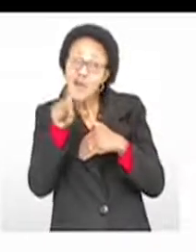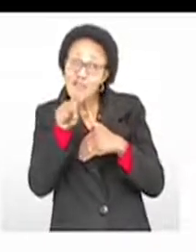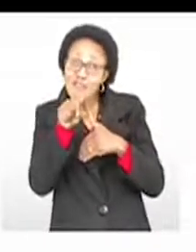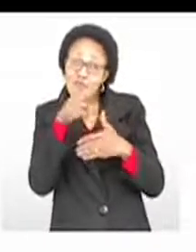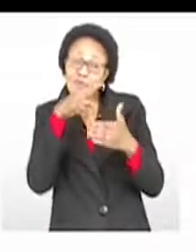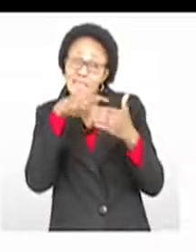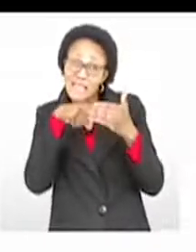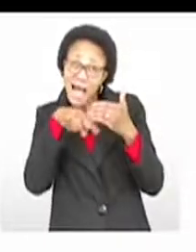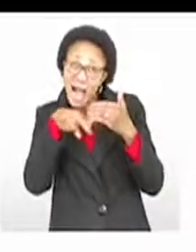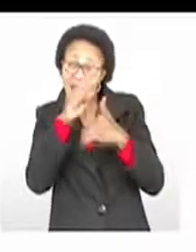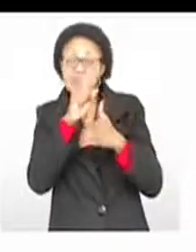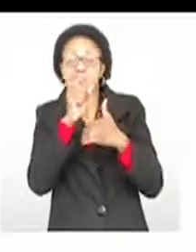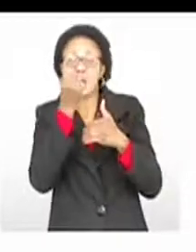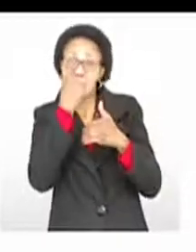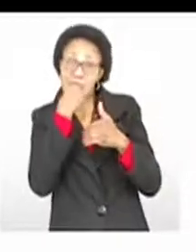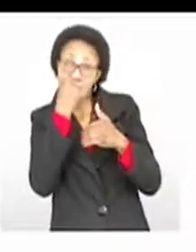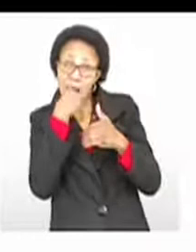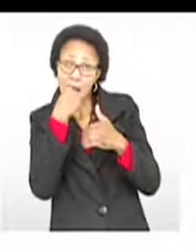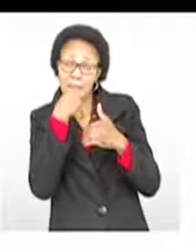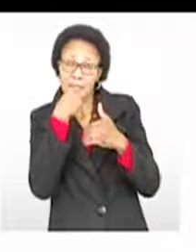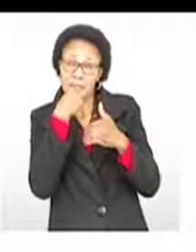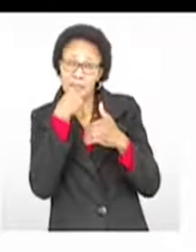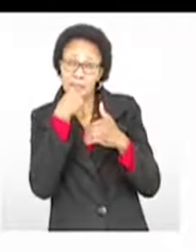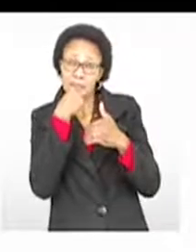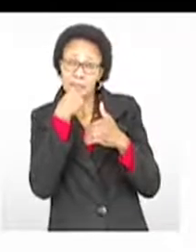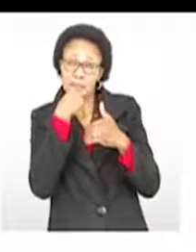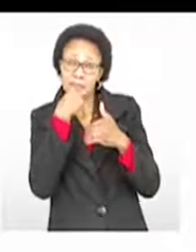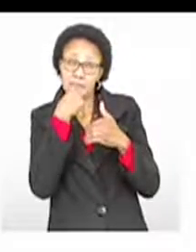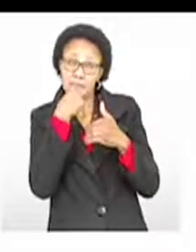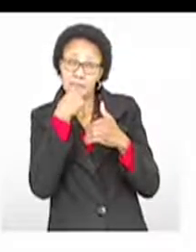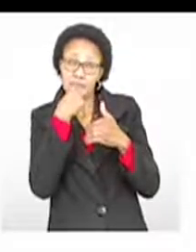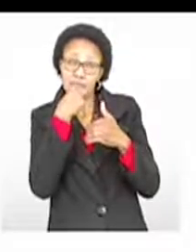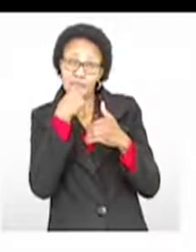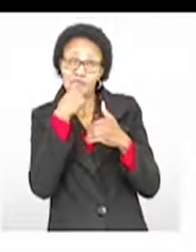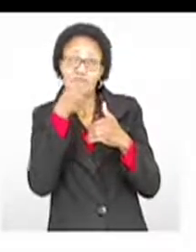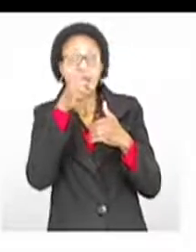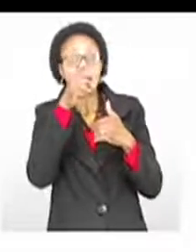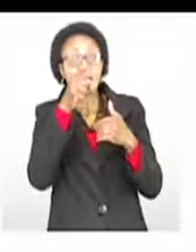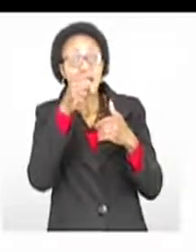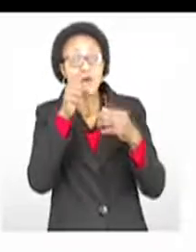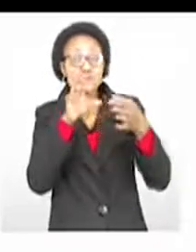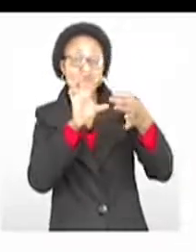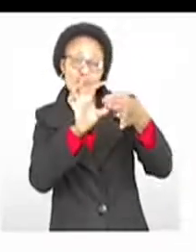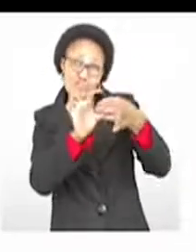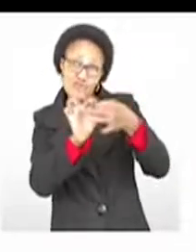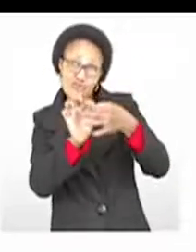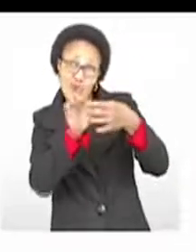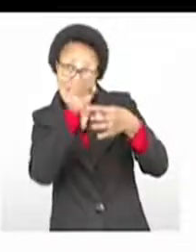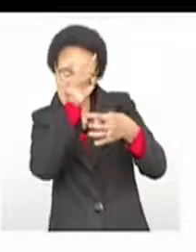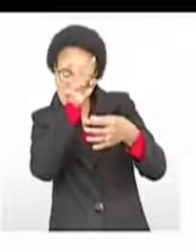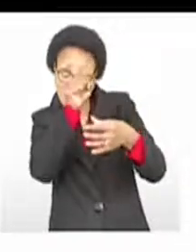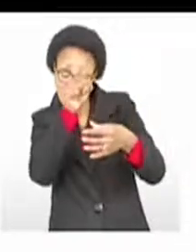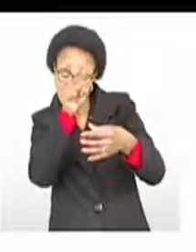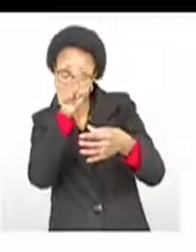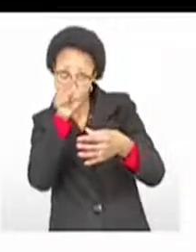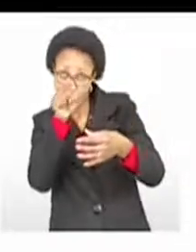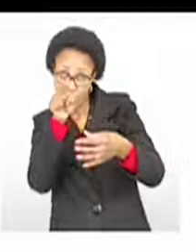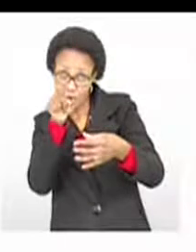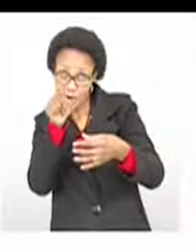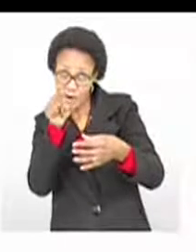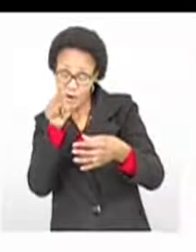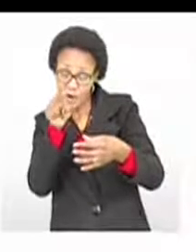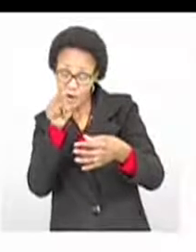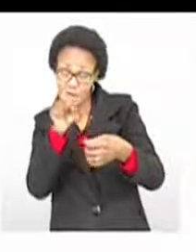worm is outside of the apple. I'd like you to please draw a line from the first apple where the worm